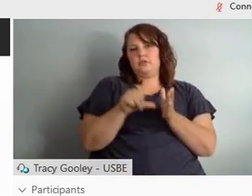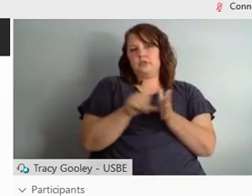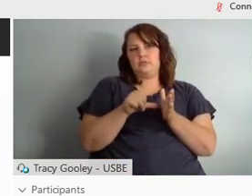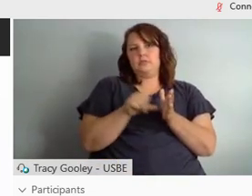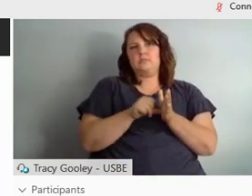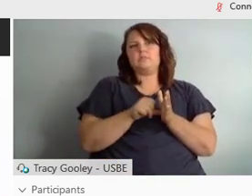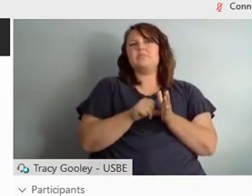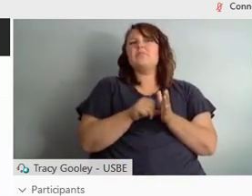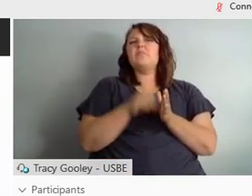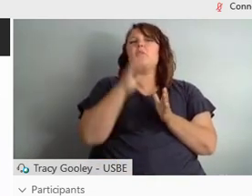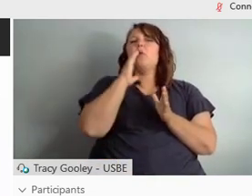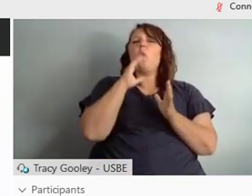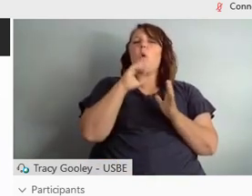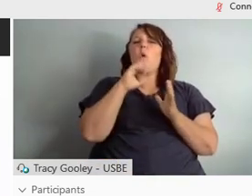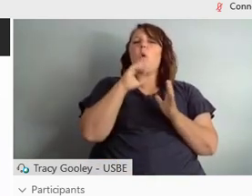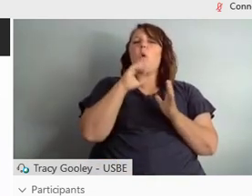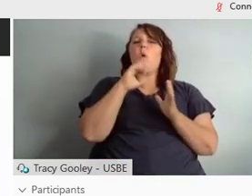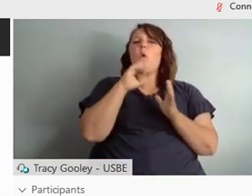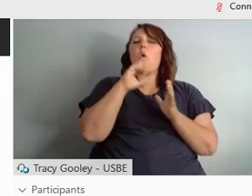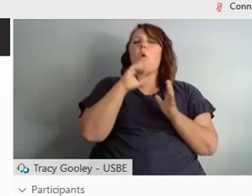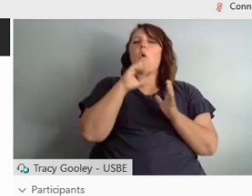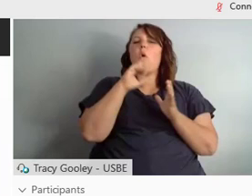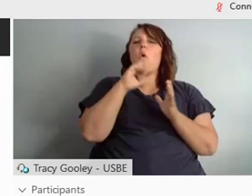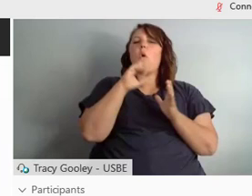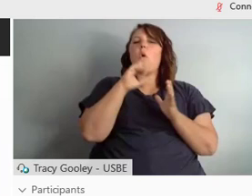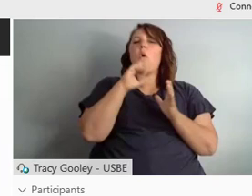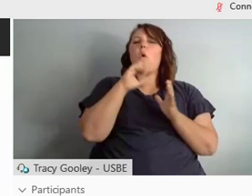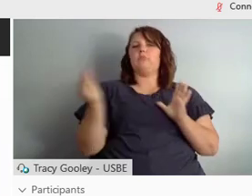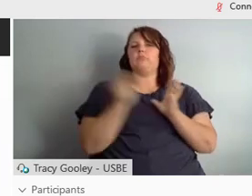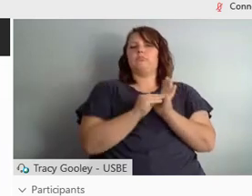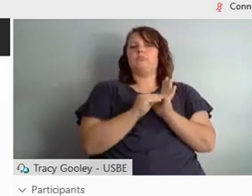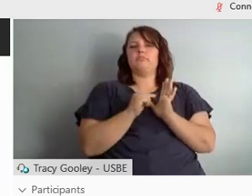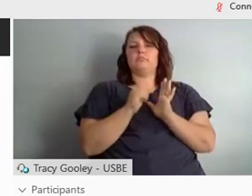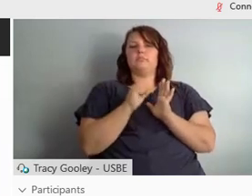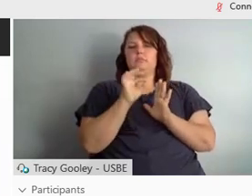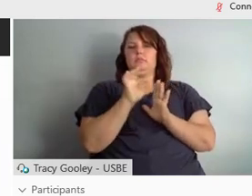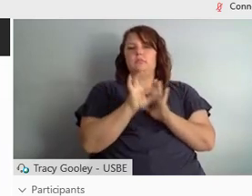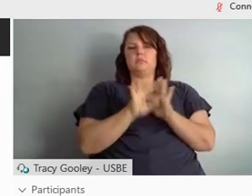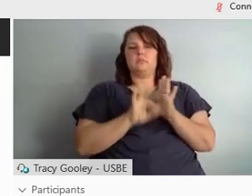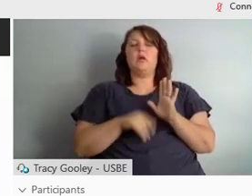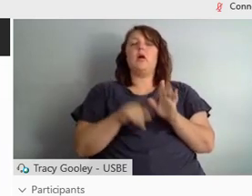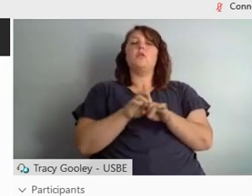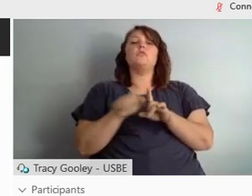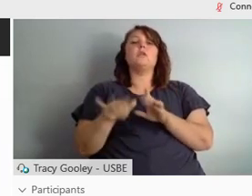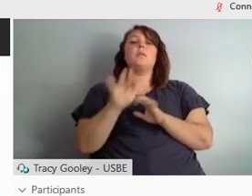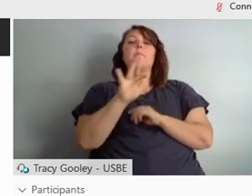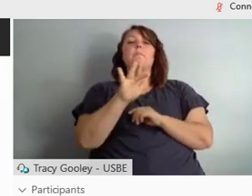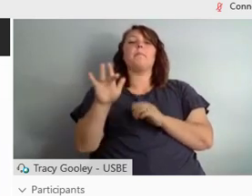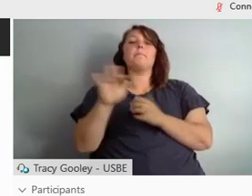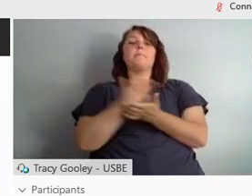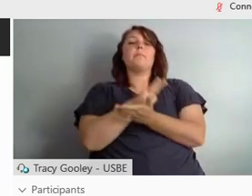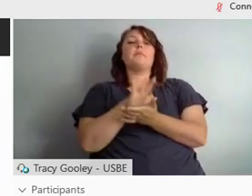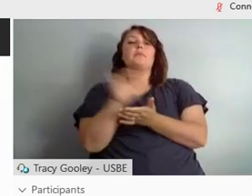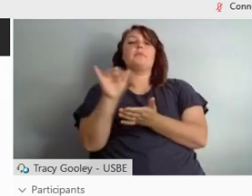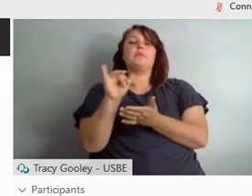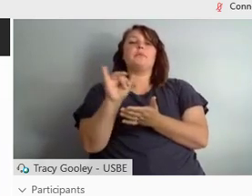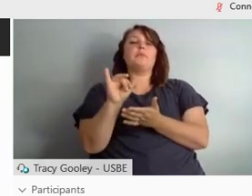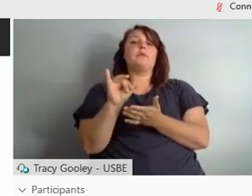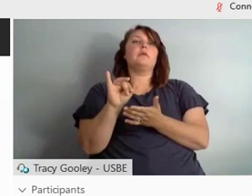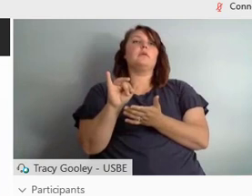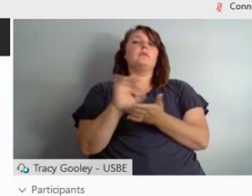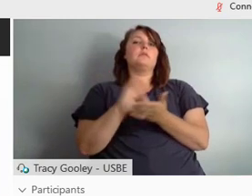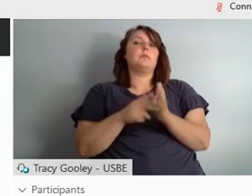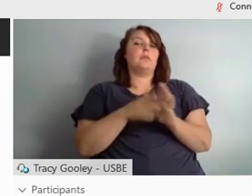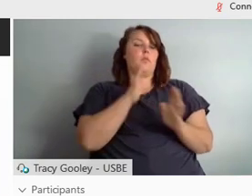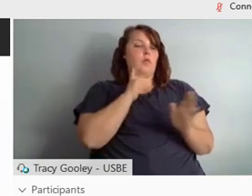looking for the buttons in the student material page. And then you also need a blank piece of paper with this one. So you'll place the